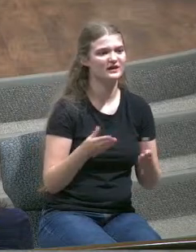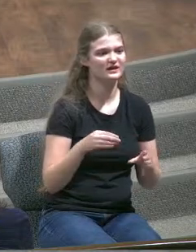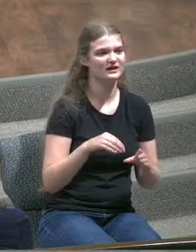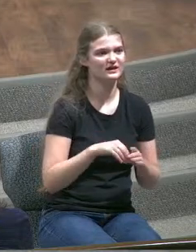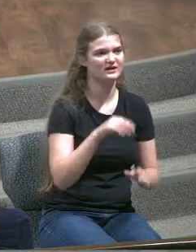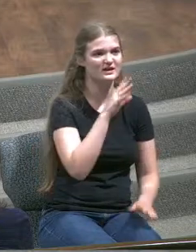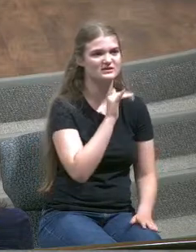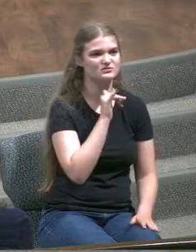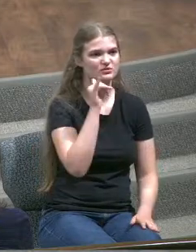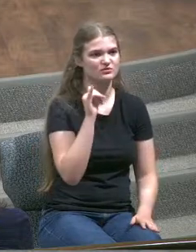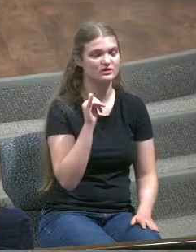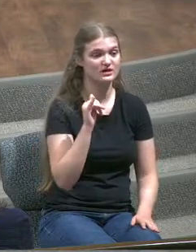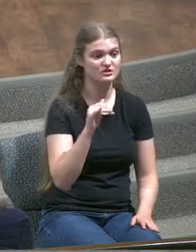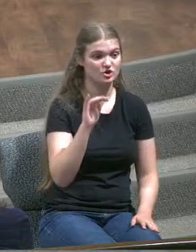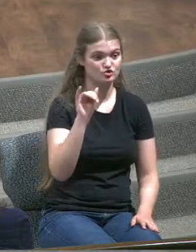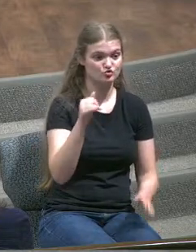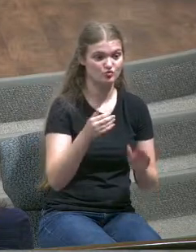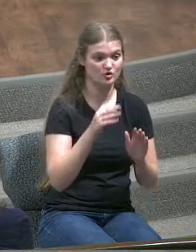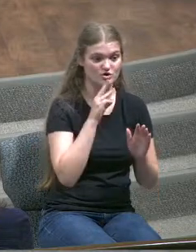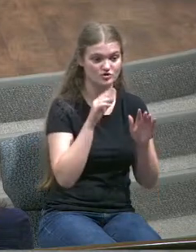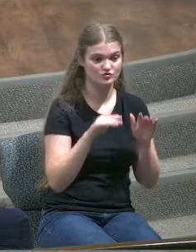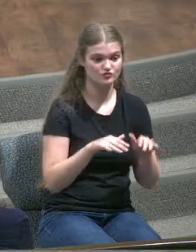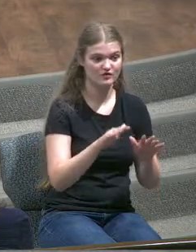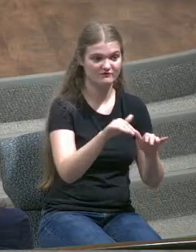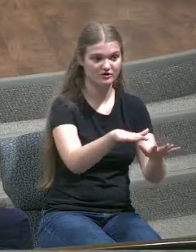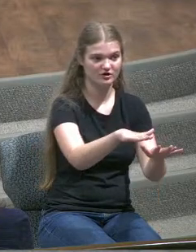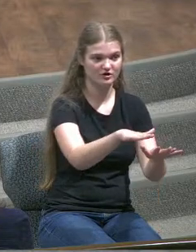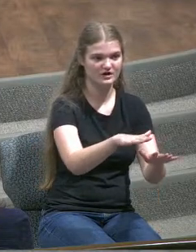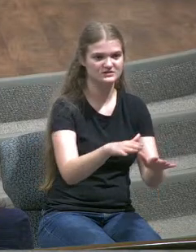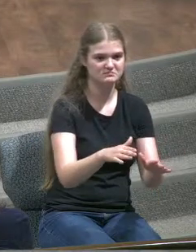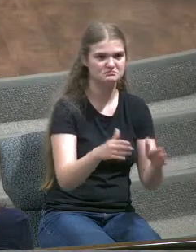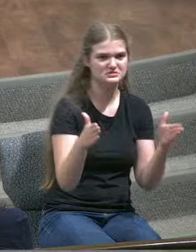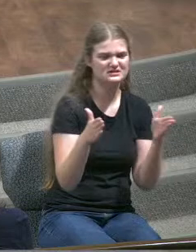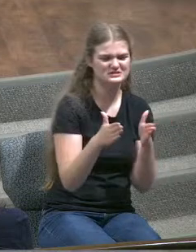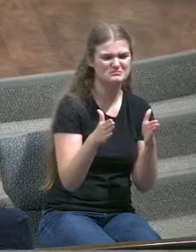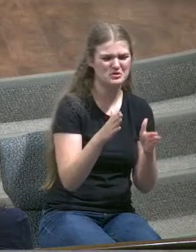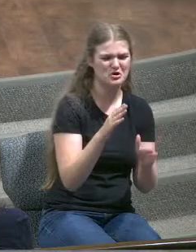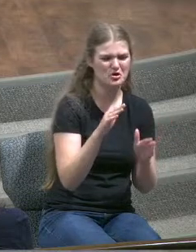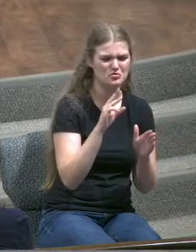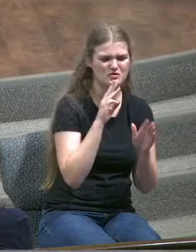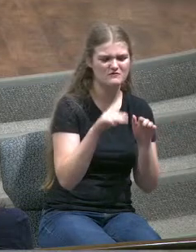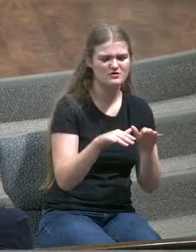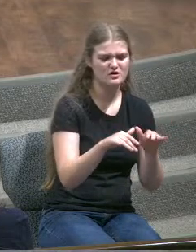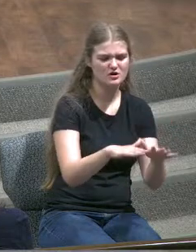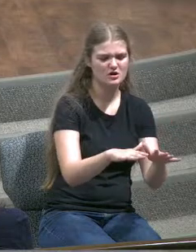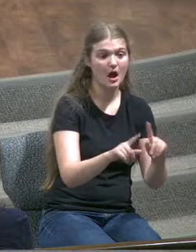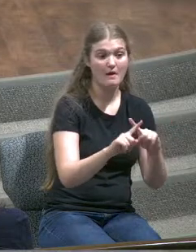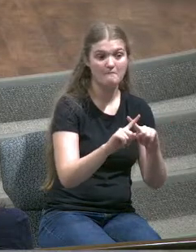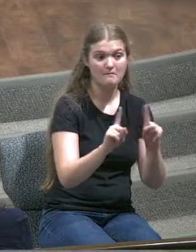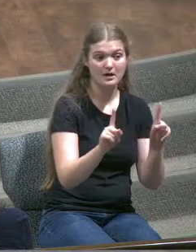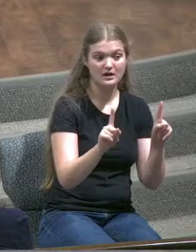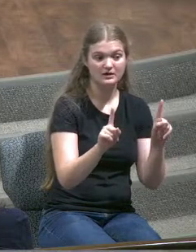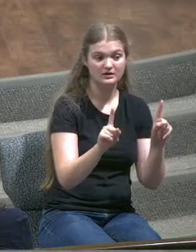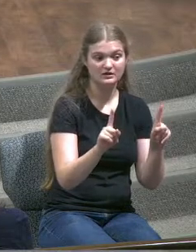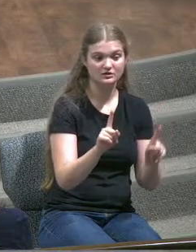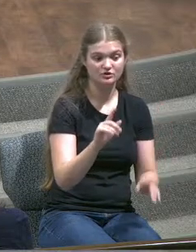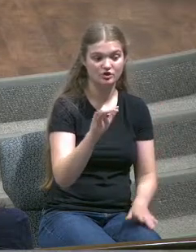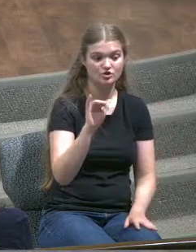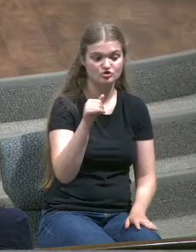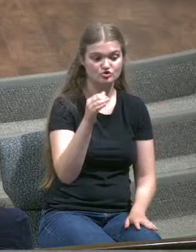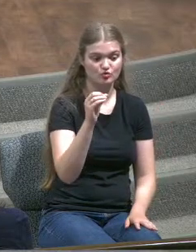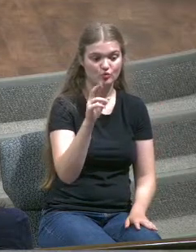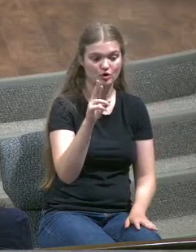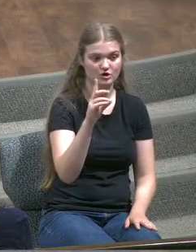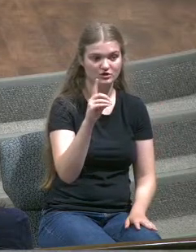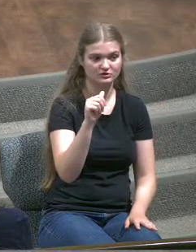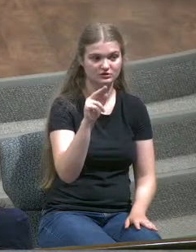In Scripture, not a very mighty river. It's actually a very small river, more like a creek. But the Jordan River, as